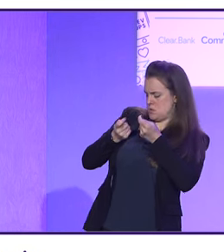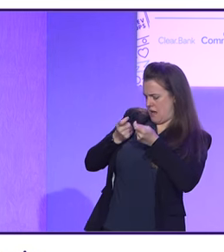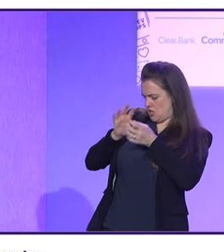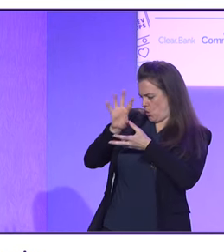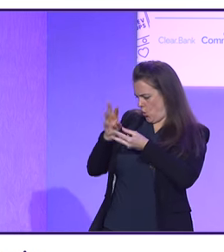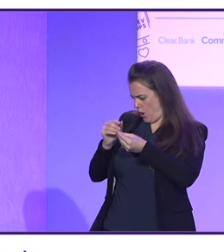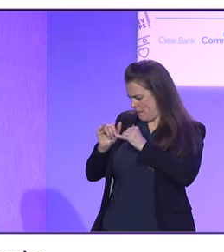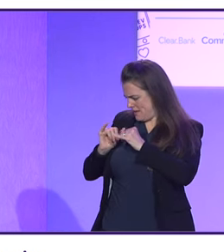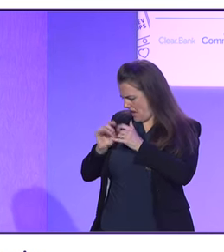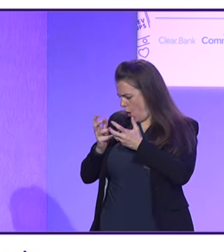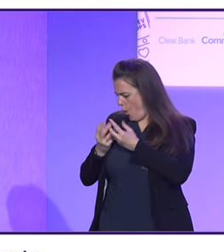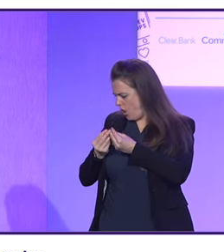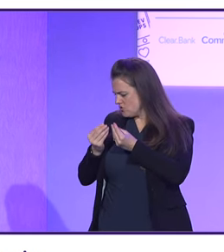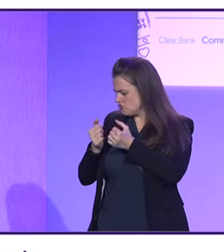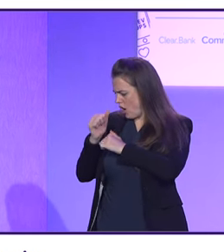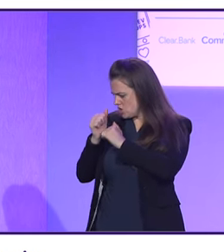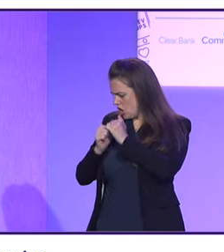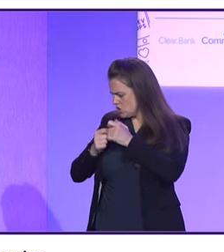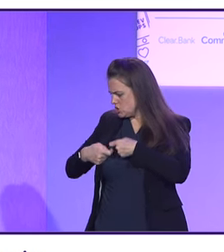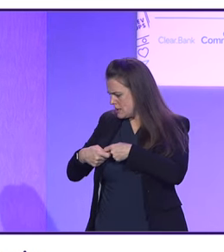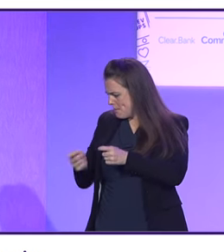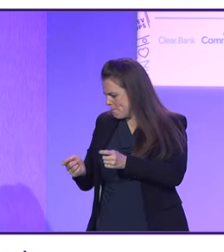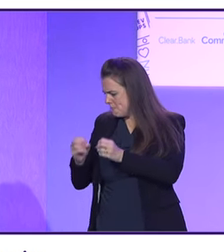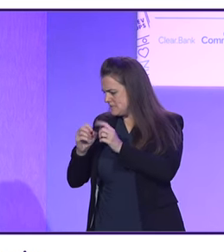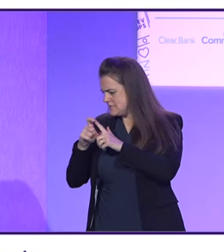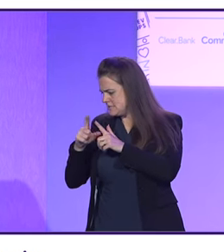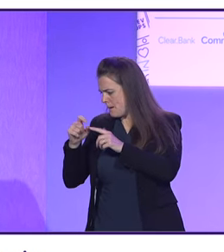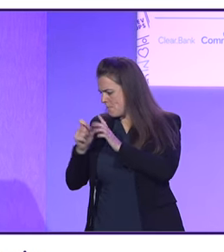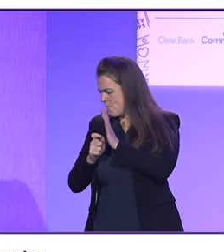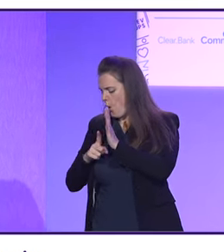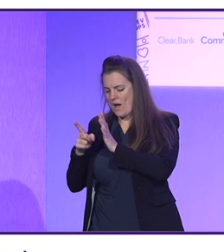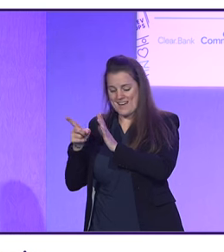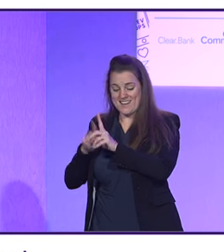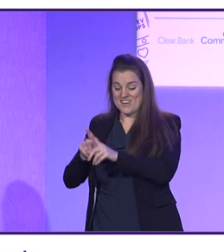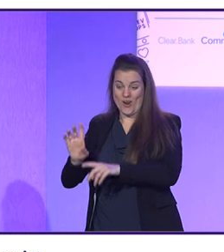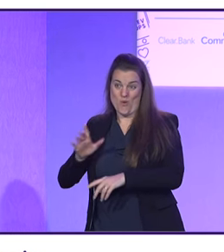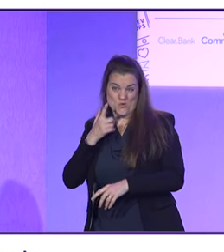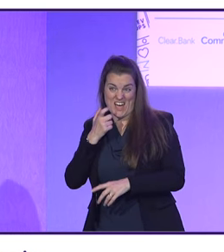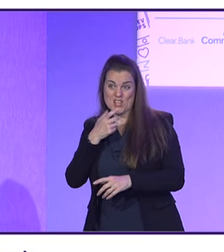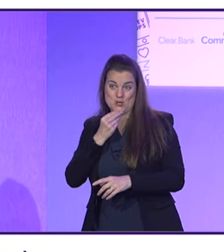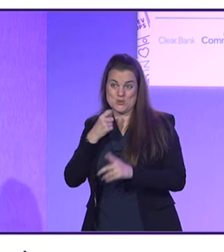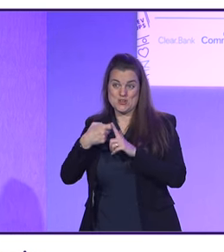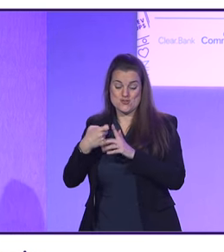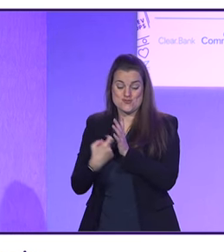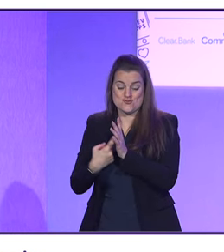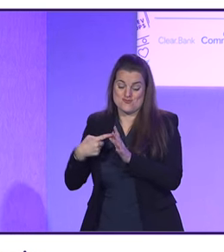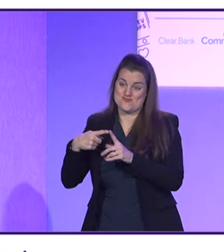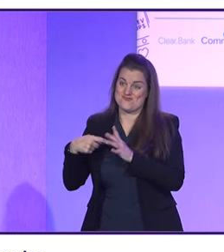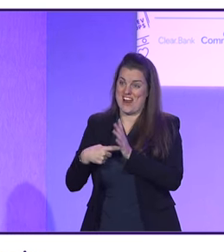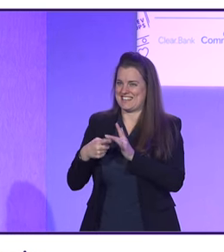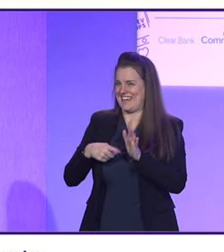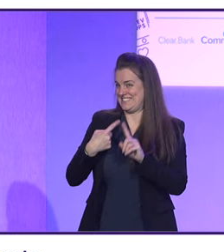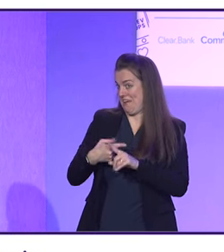have to deploy to, because you can use Cradix or others. So these frameworks are what we've done for